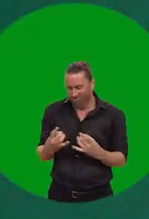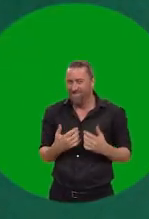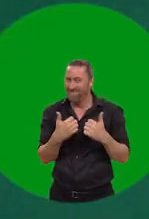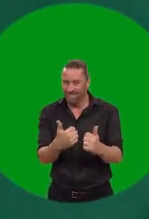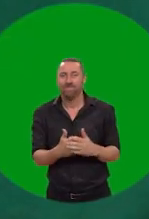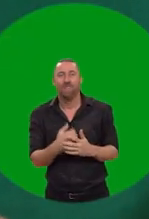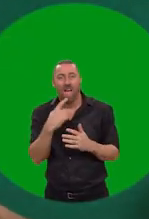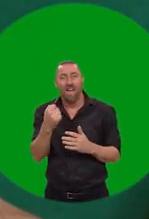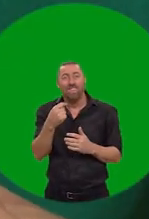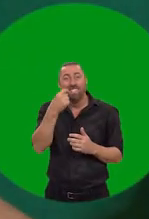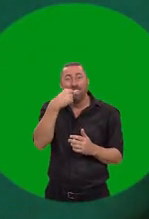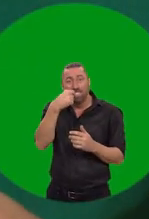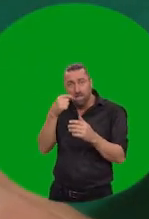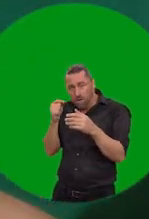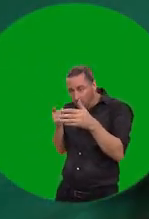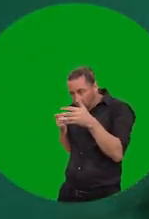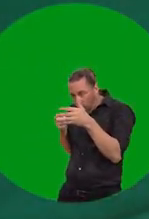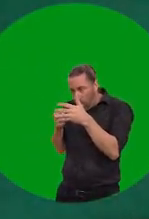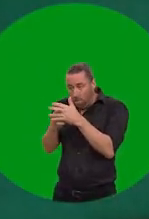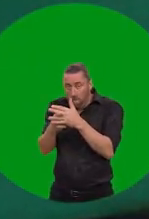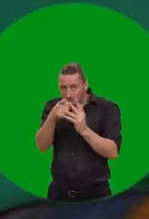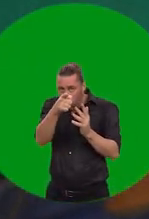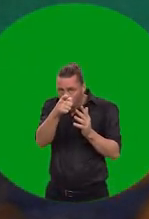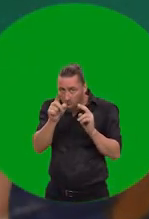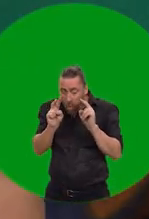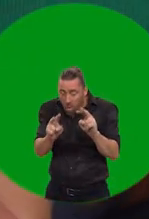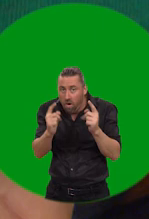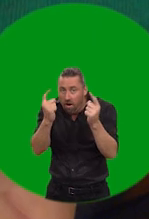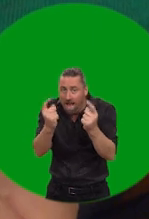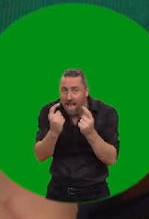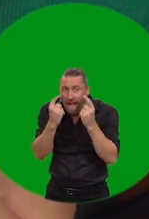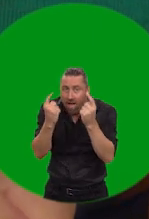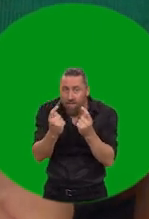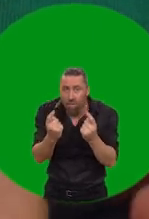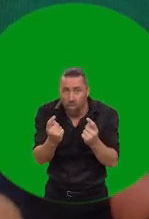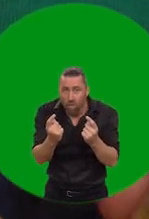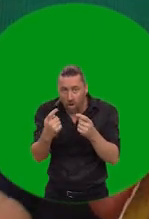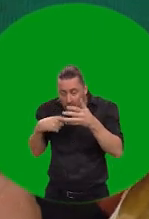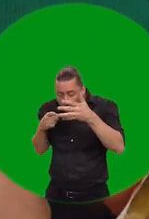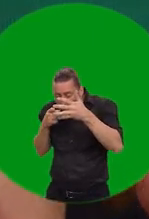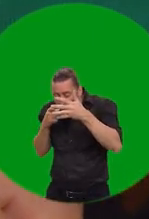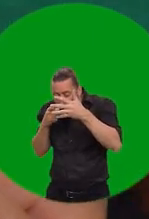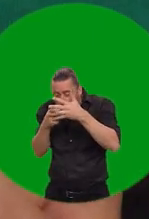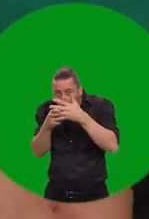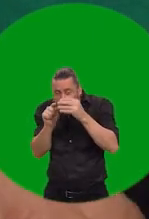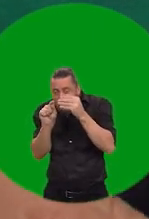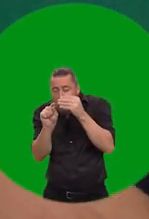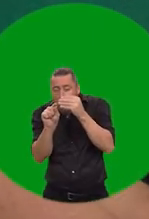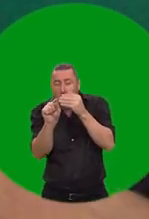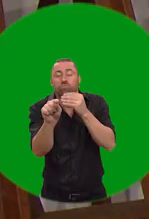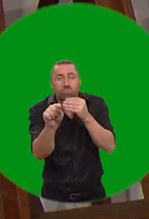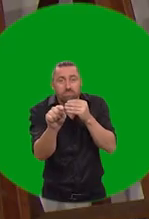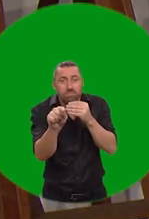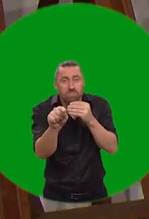our skewers through the four at the bottom. Now you'll need to focus because you need to go in one side and out the